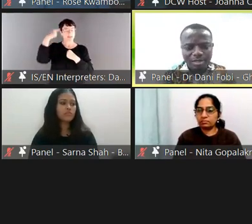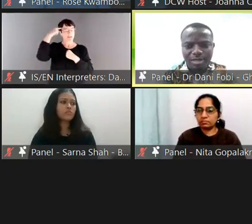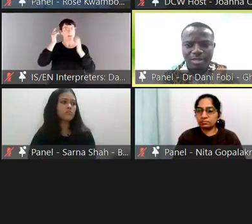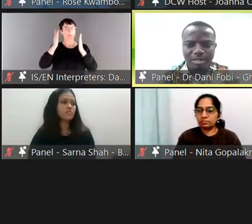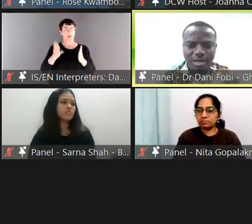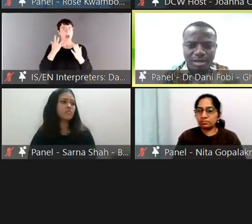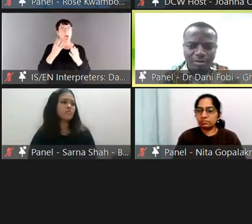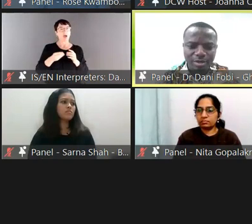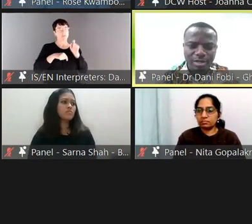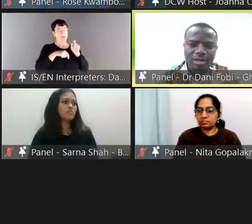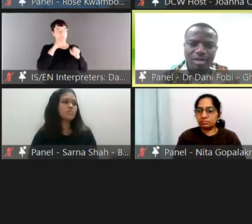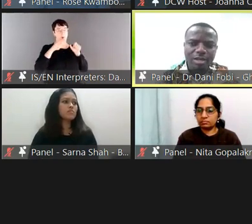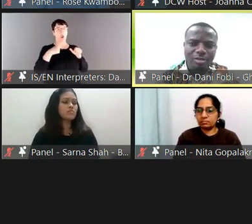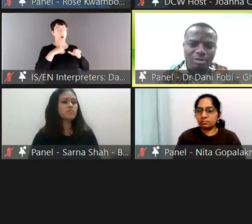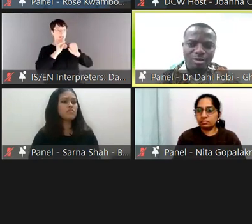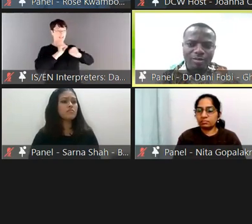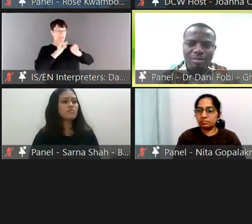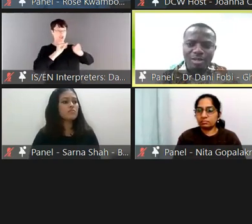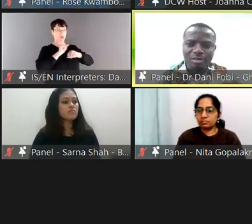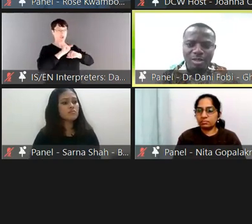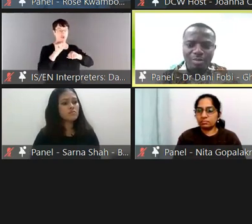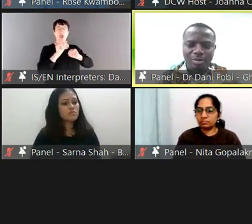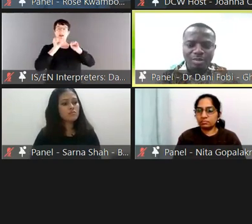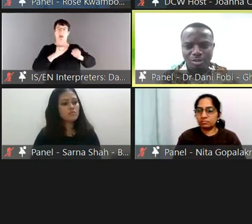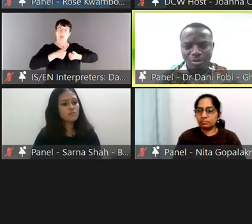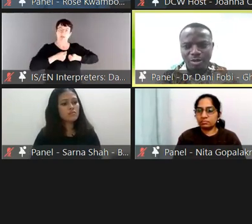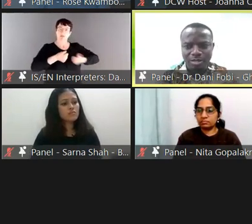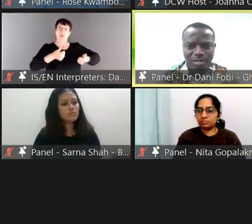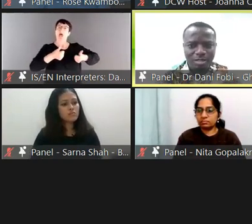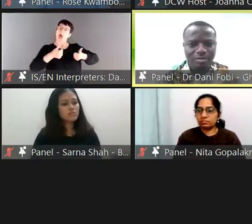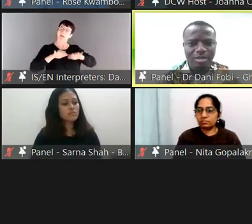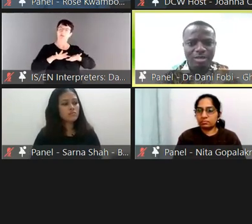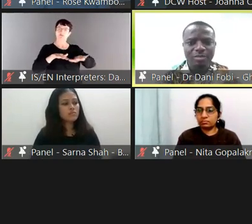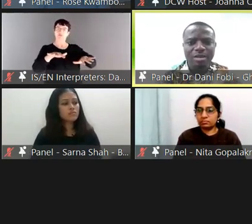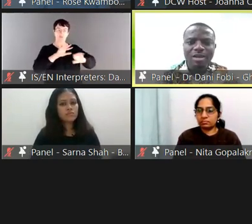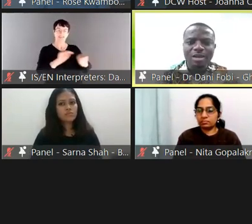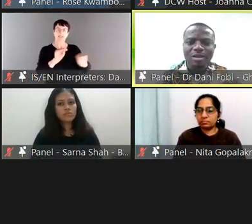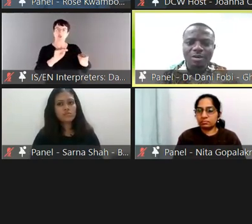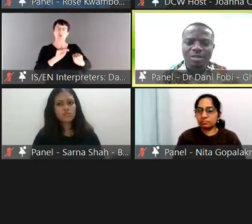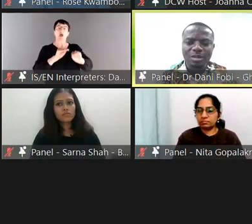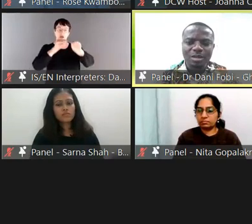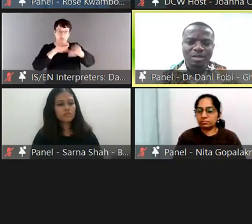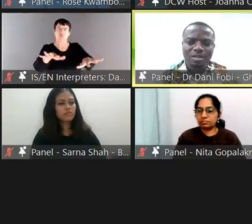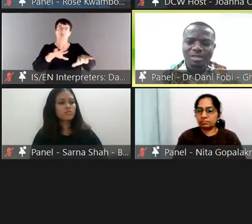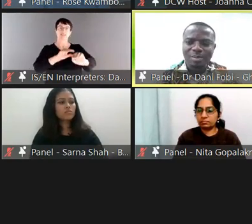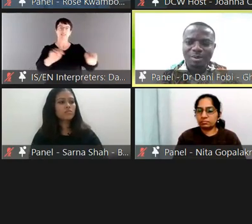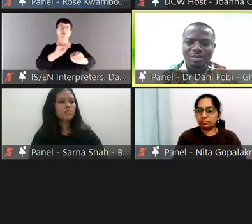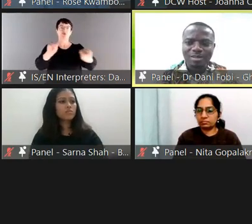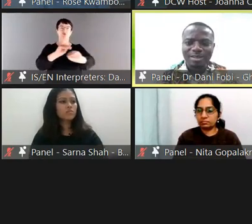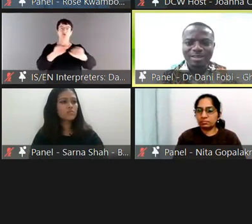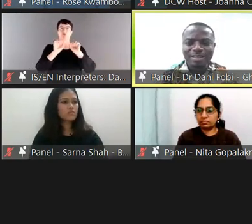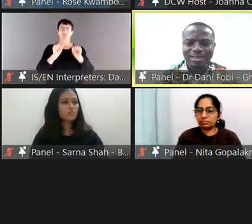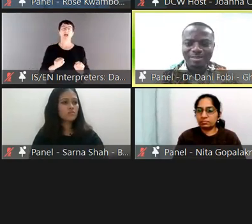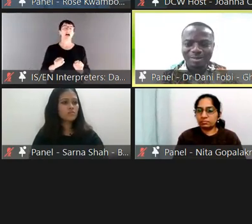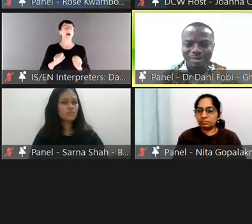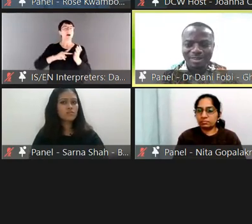could cascade this kind of training into the families to support the children, the teachers of the deaf, and ultimately support